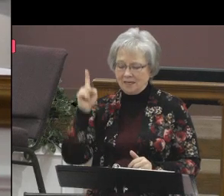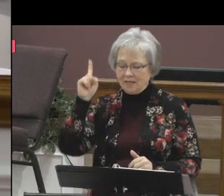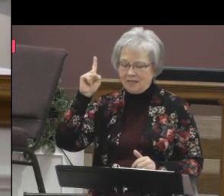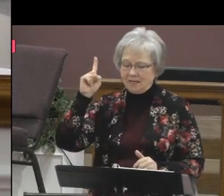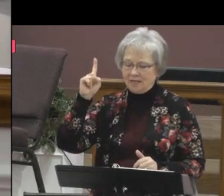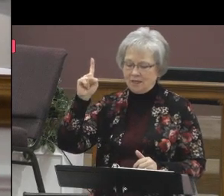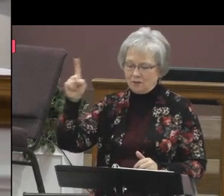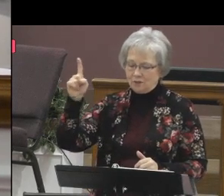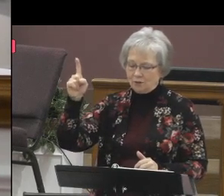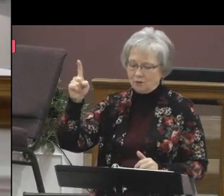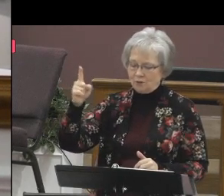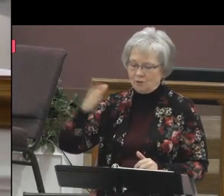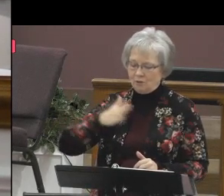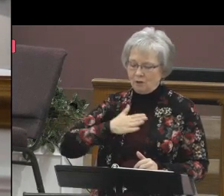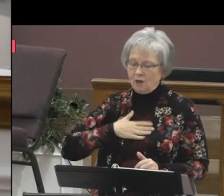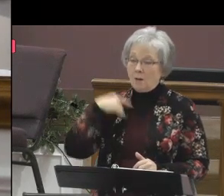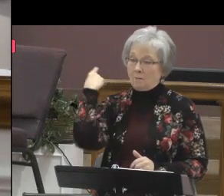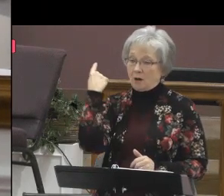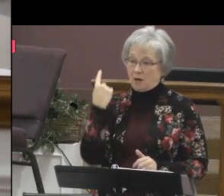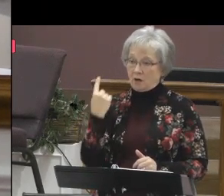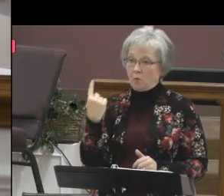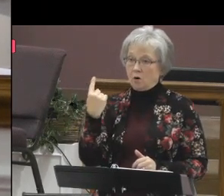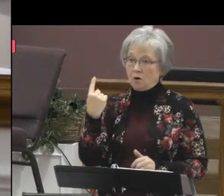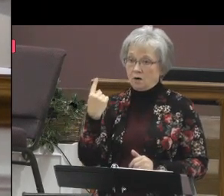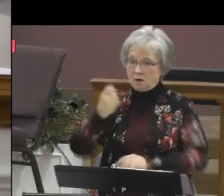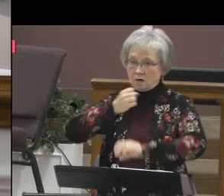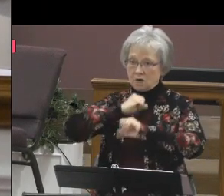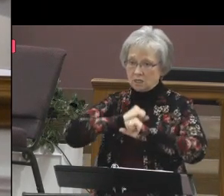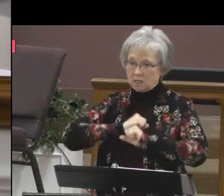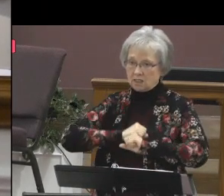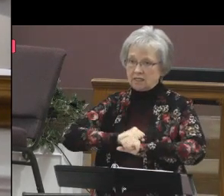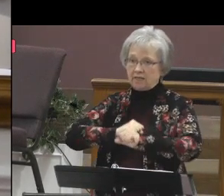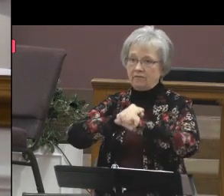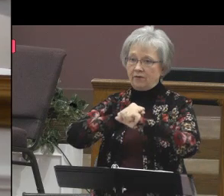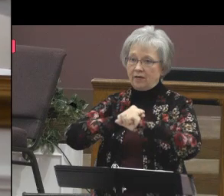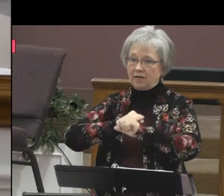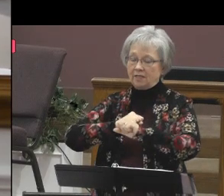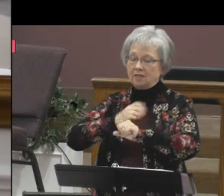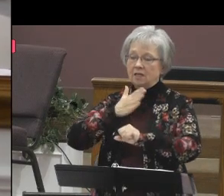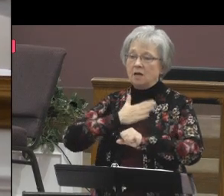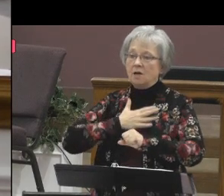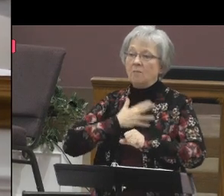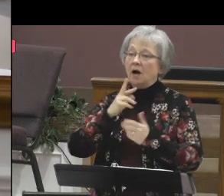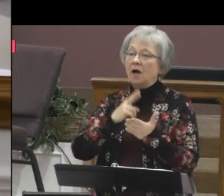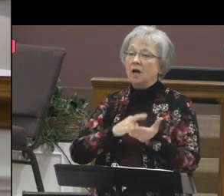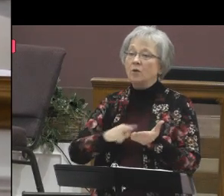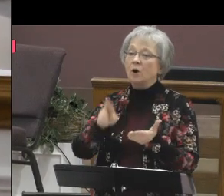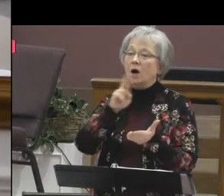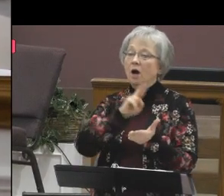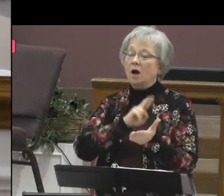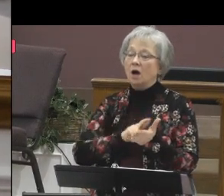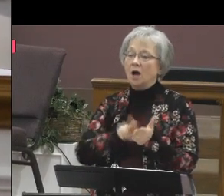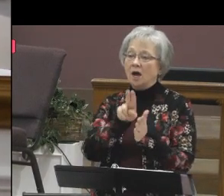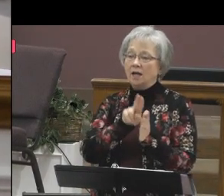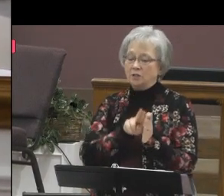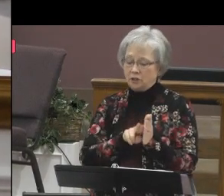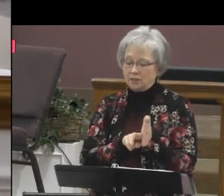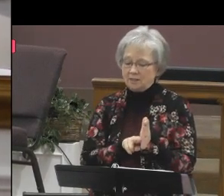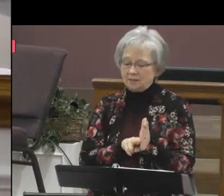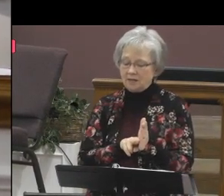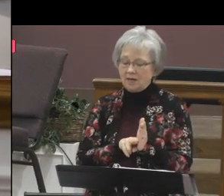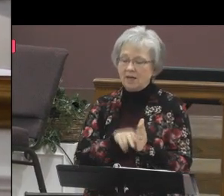Every time I need you, my one defense, my